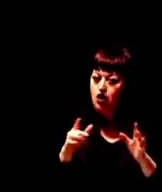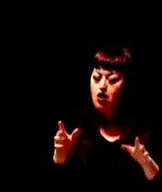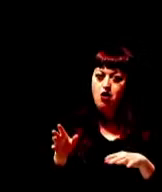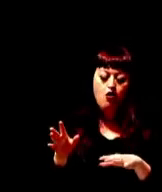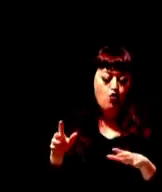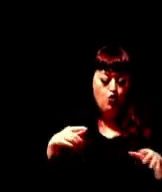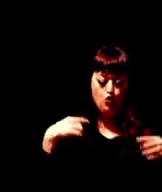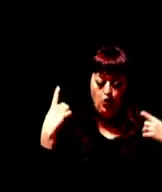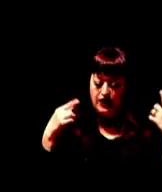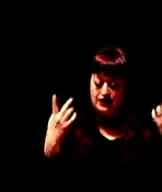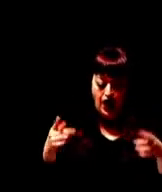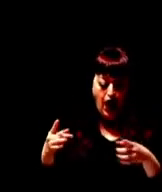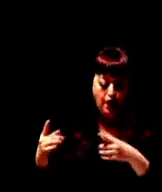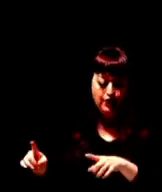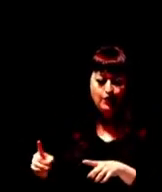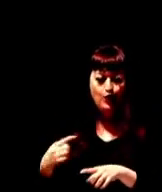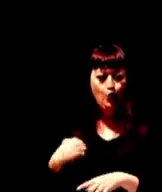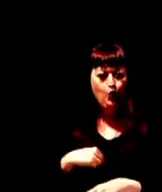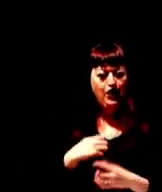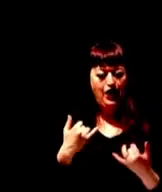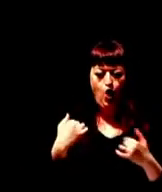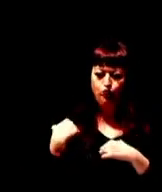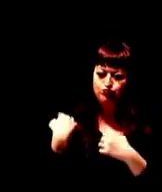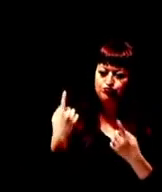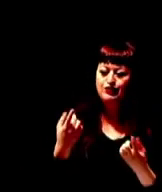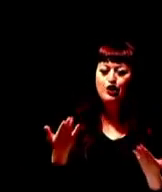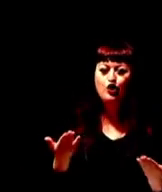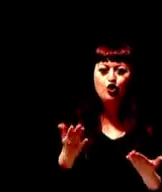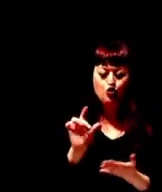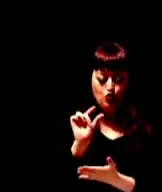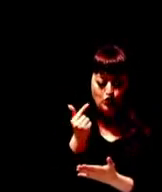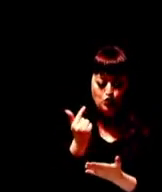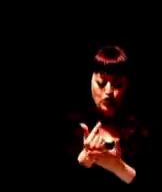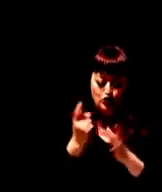craziness, we reached graduation.